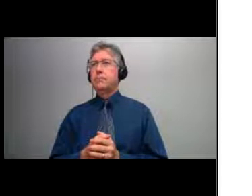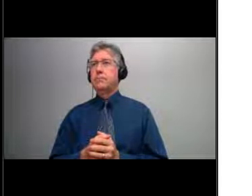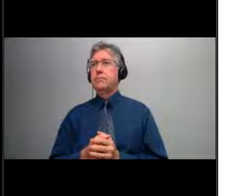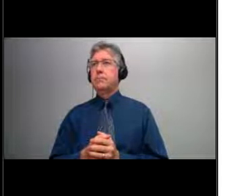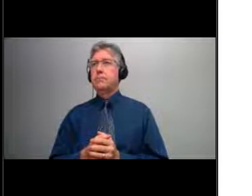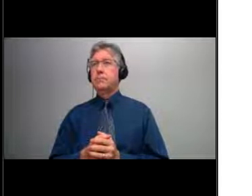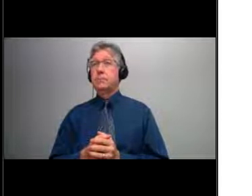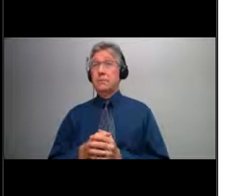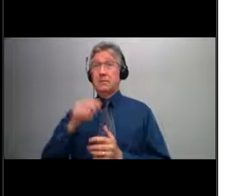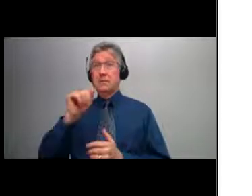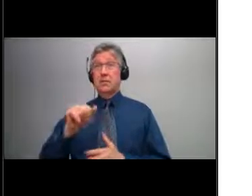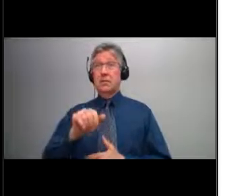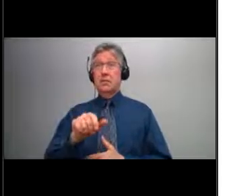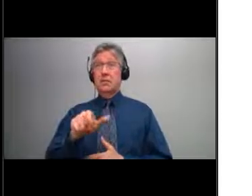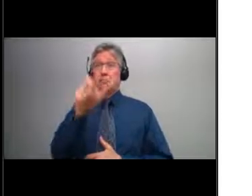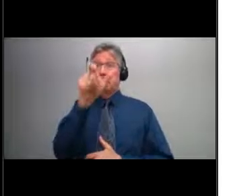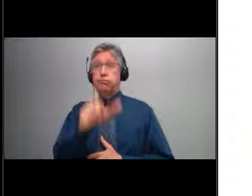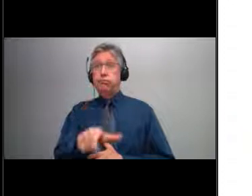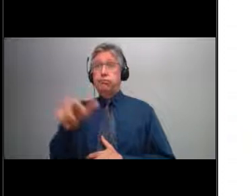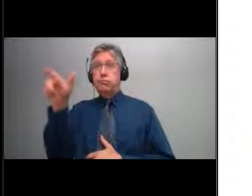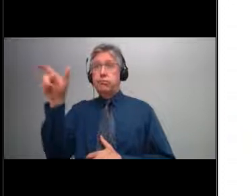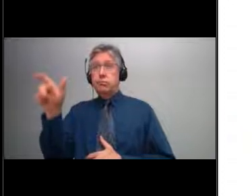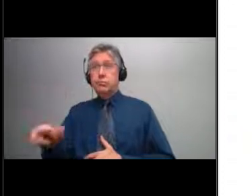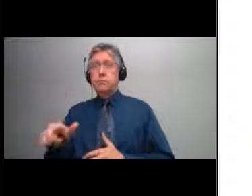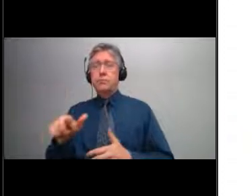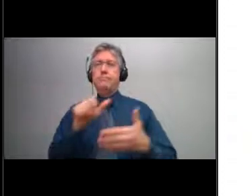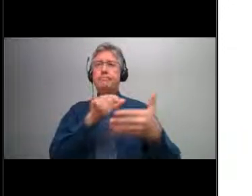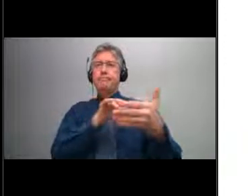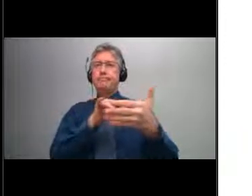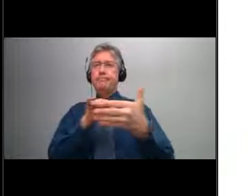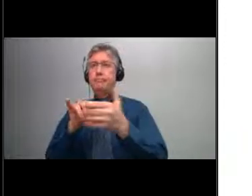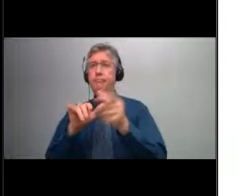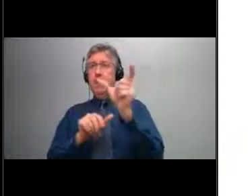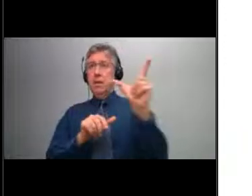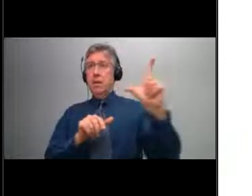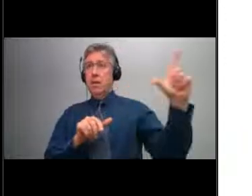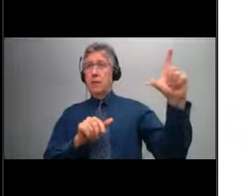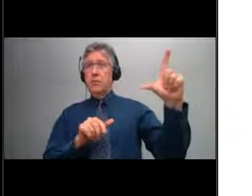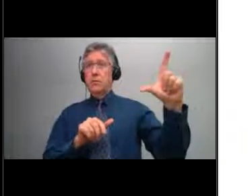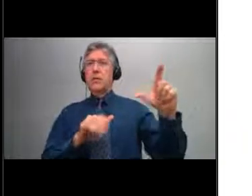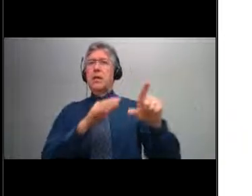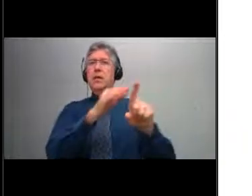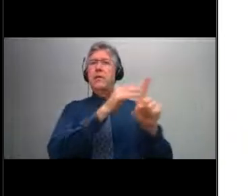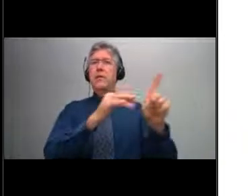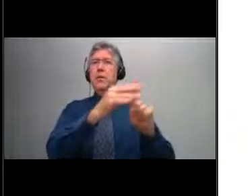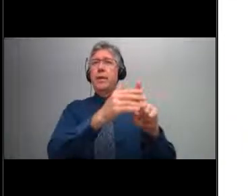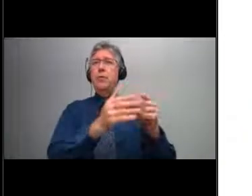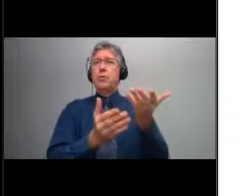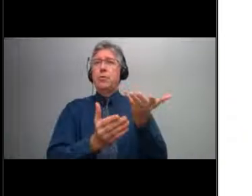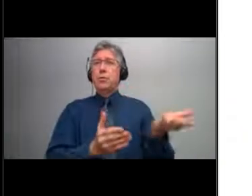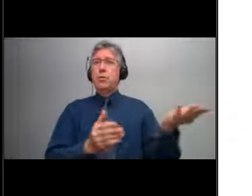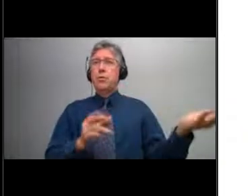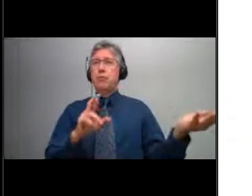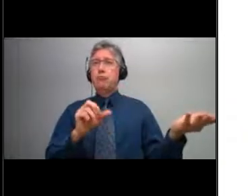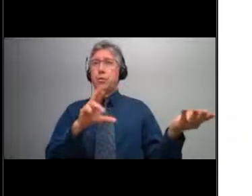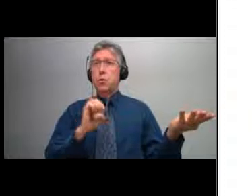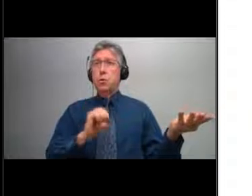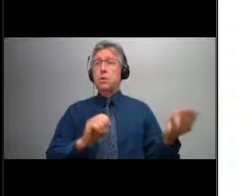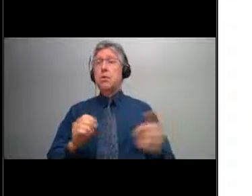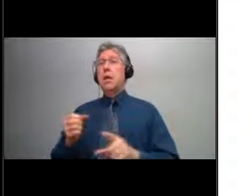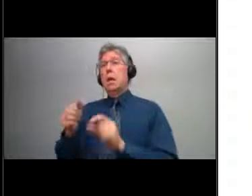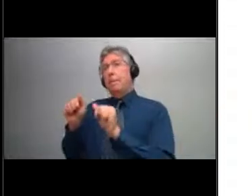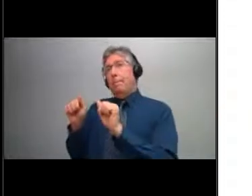This table summarizes the environmental resource evaluated in the left column and the potential impacts from the project in the right column. I would